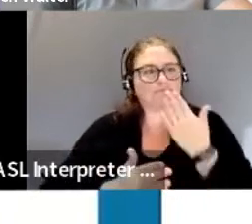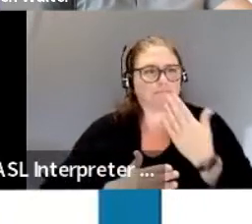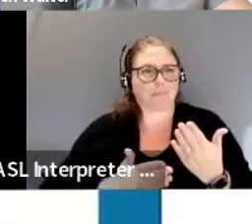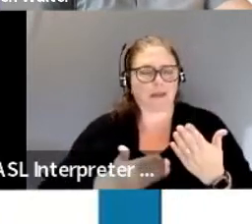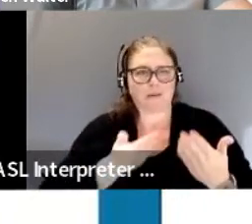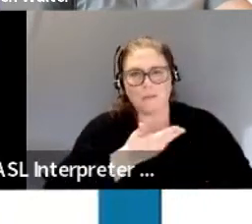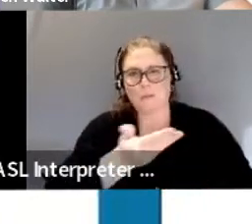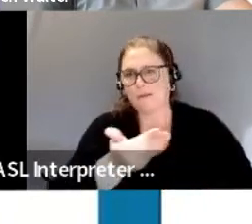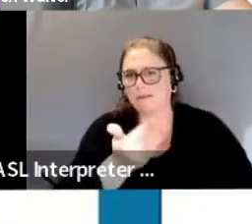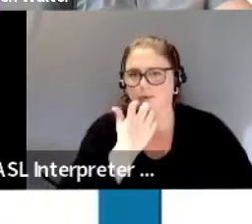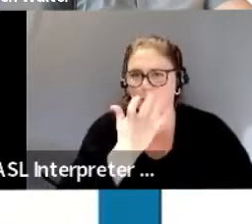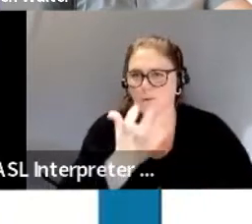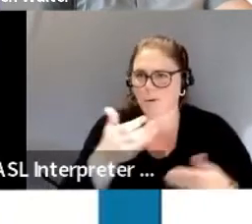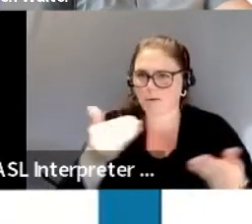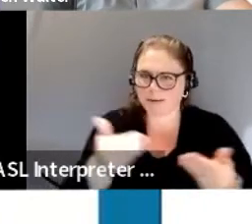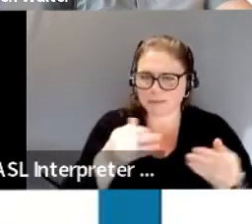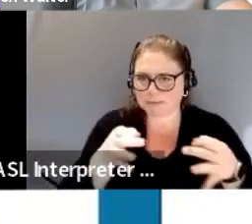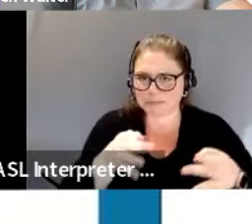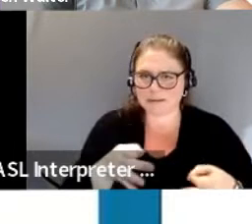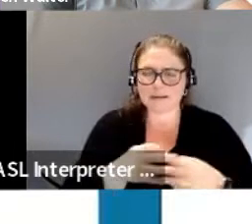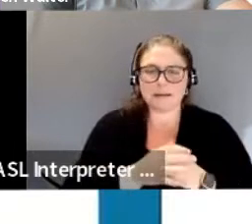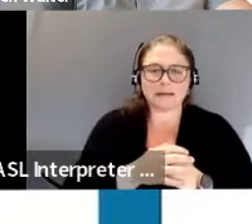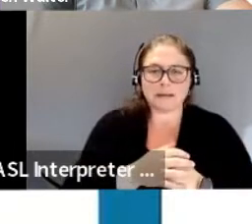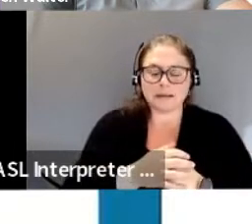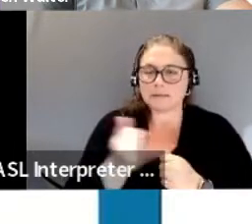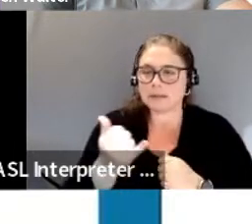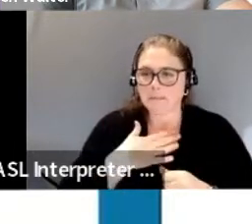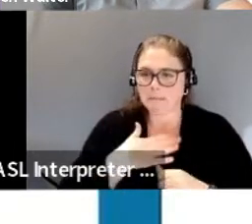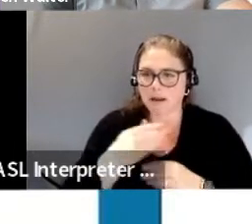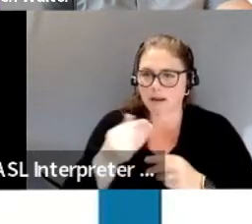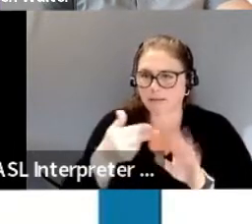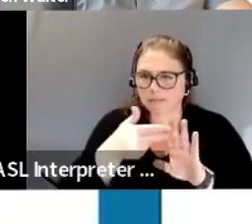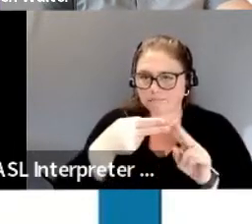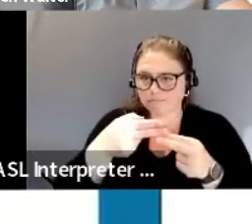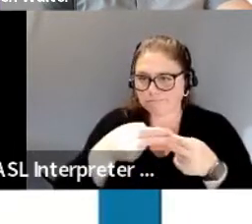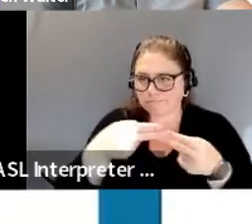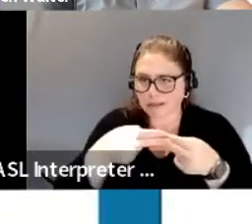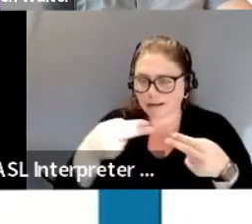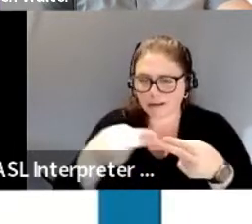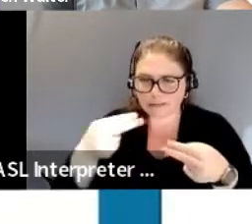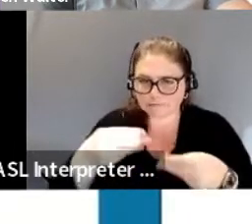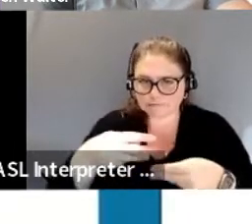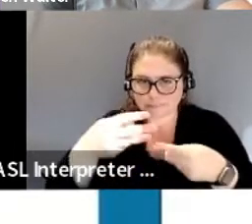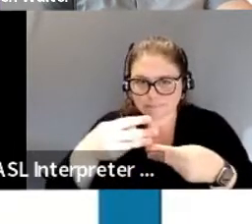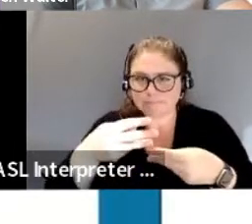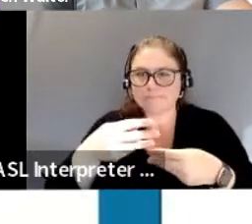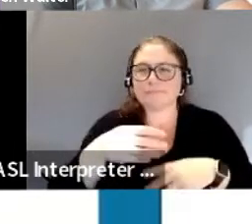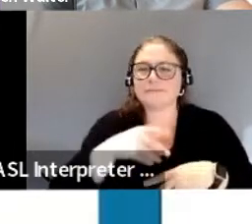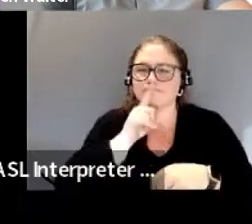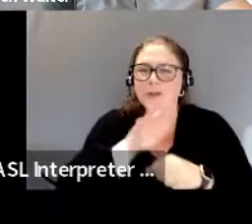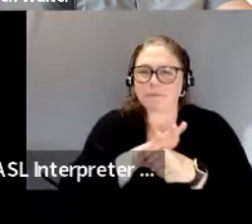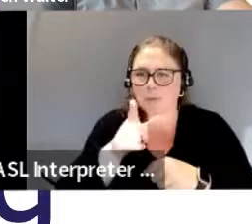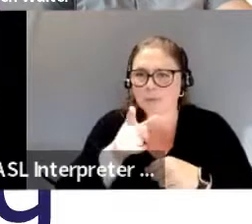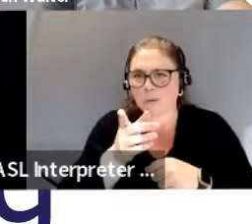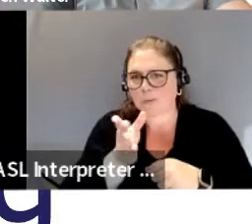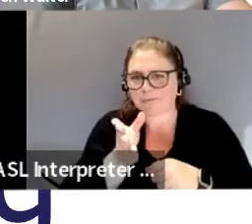I love that. I'm just going to pop up my slides here. I'm just going to confirm that I'm bumping you off, and then we can pop that up. And